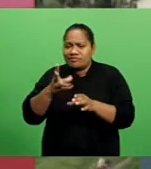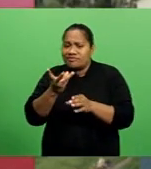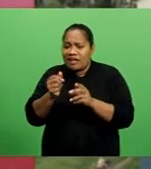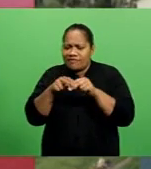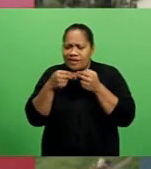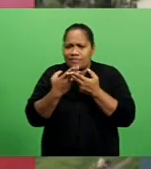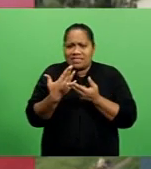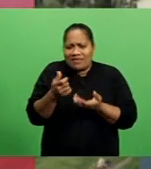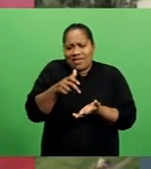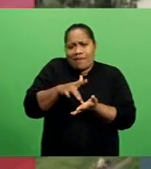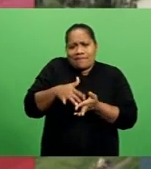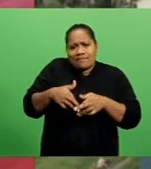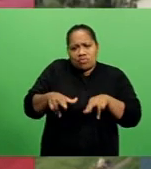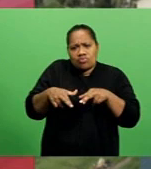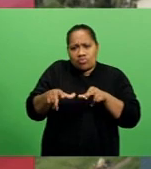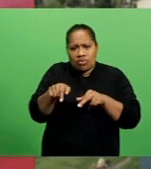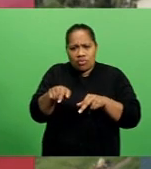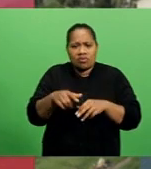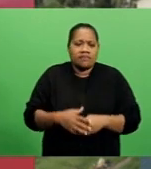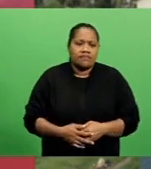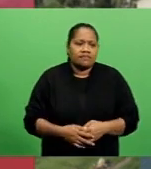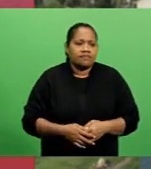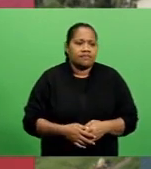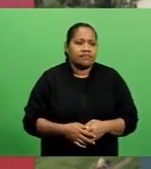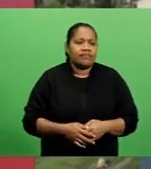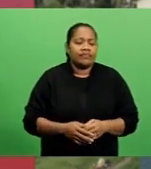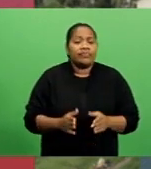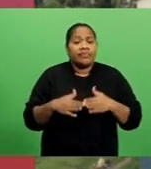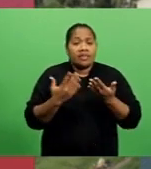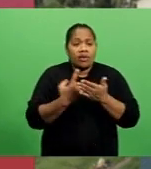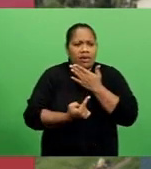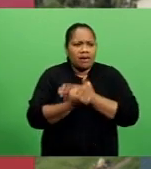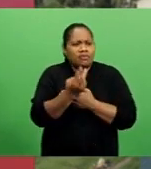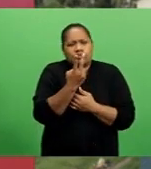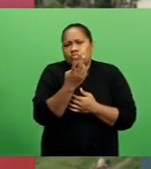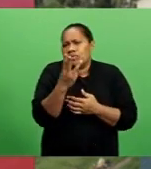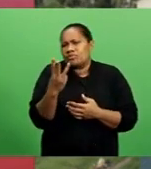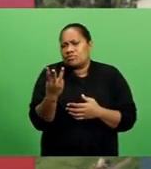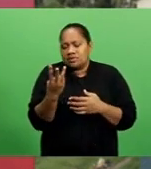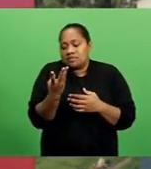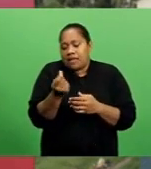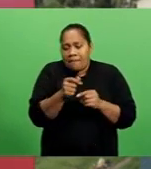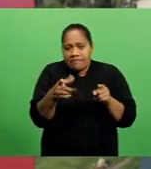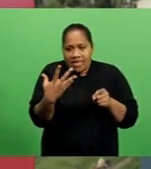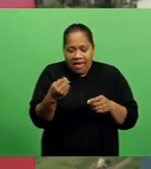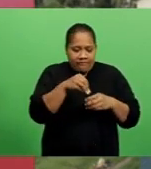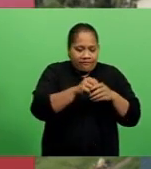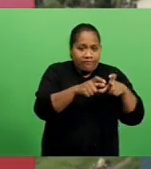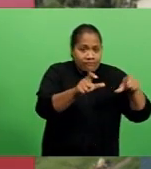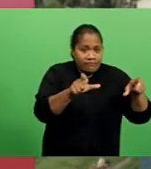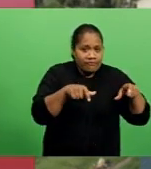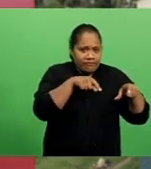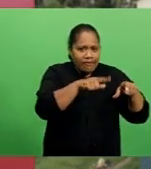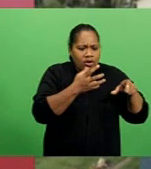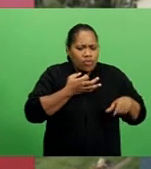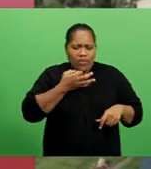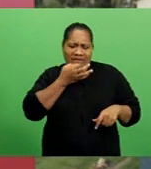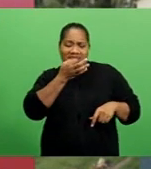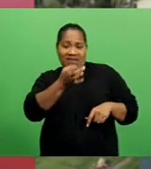3. The cases are pending with the court. We have asked our solicitors to